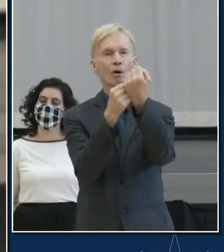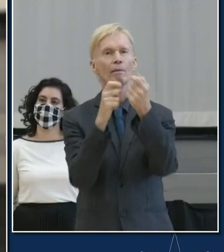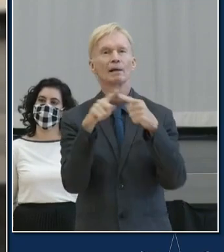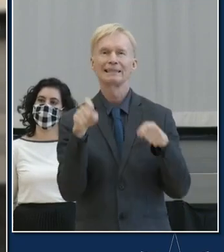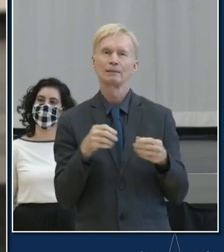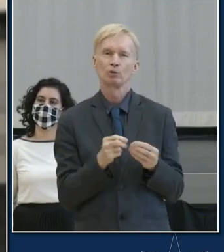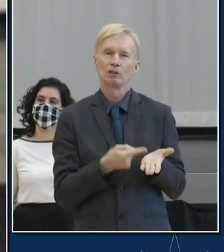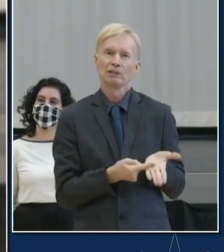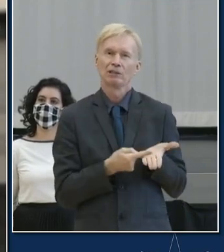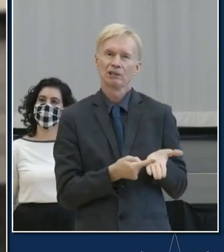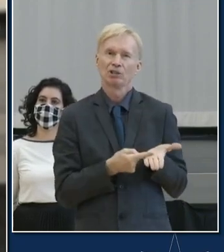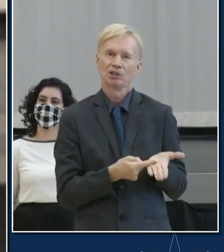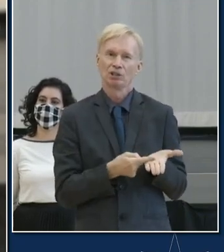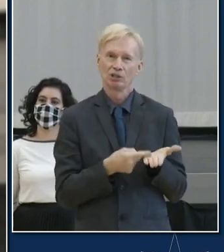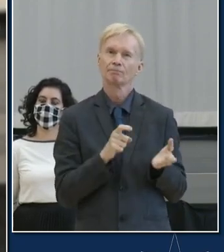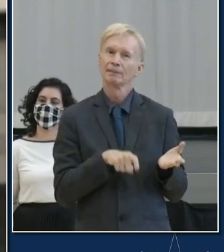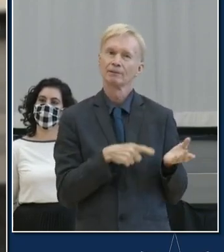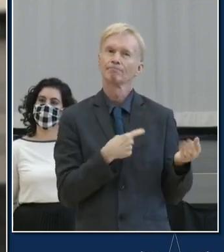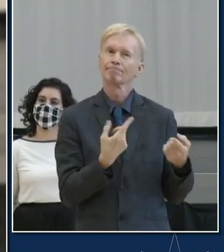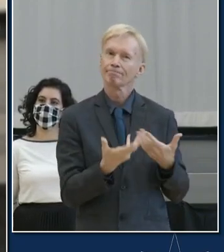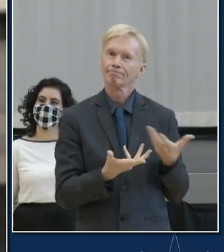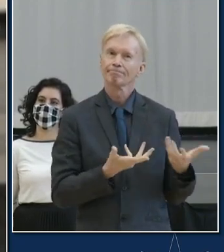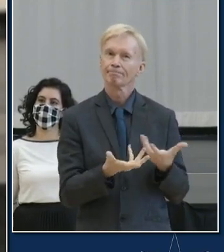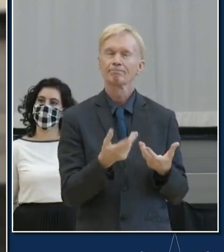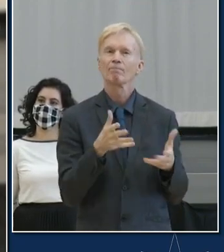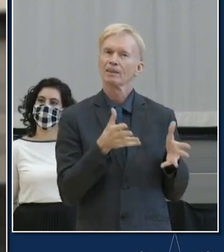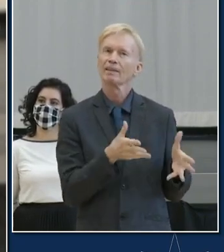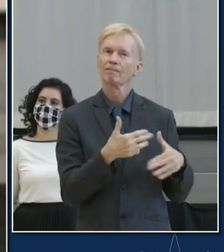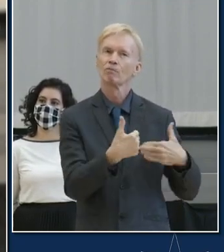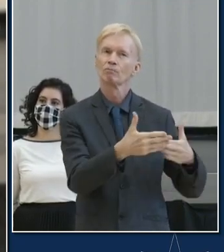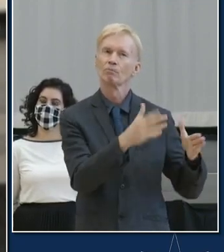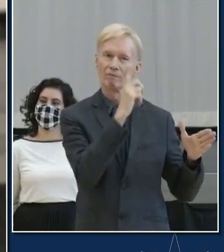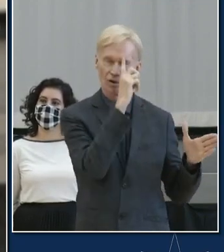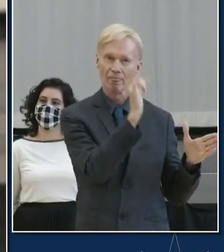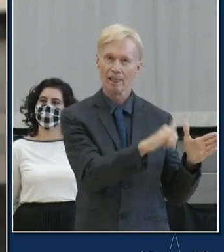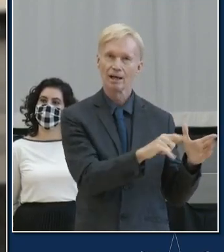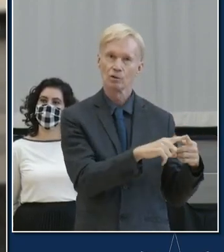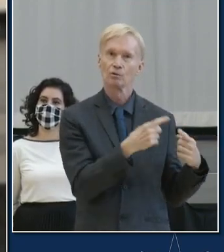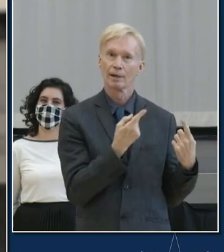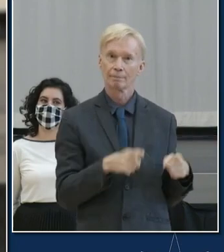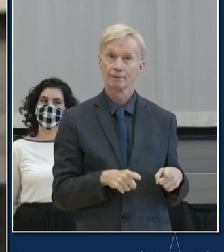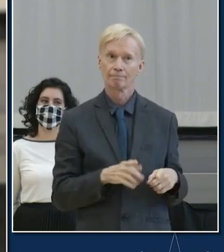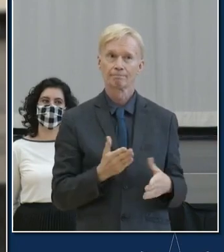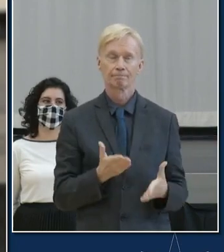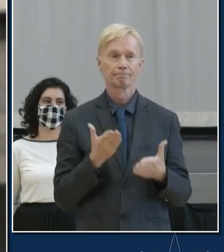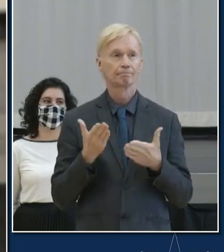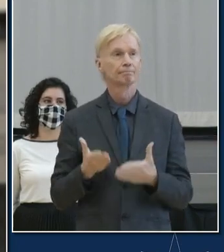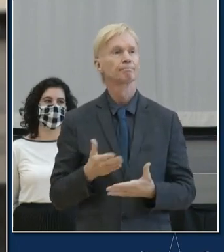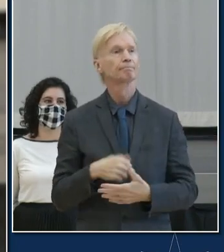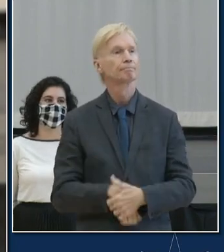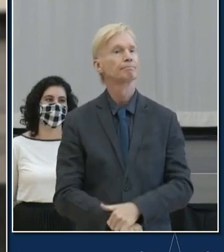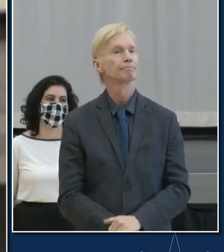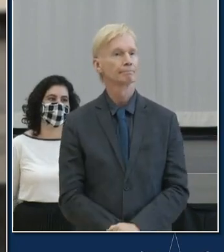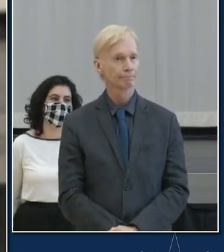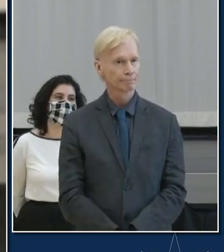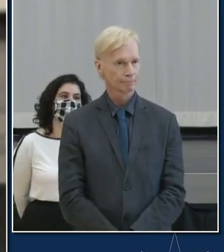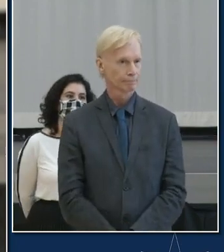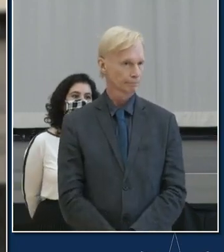has to happen, and we want to make sure that we leave space for that to take place. Mayor, Nader Issa from the